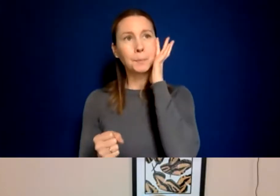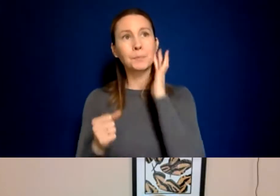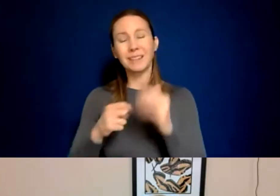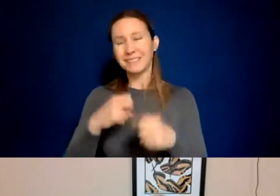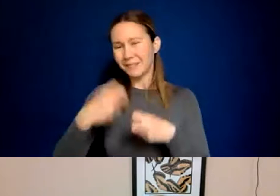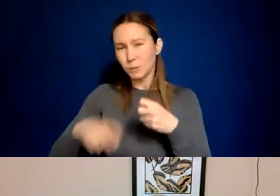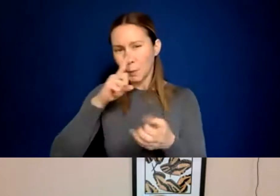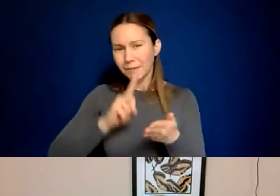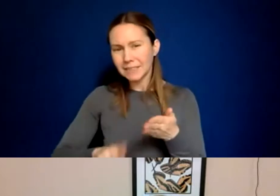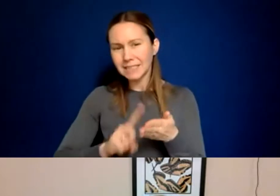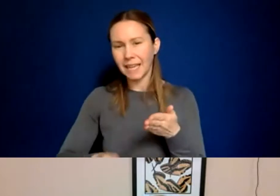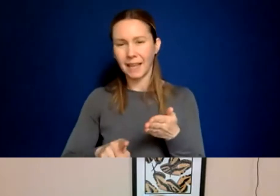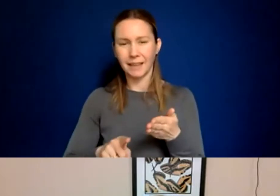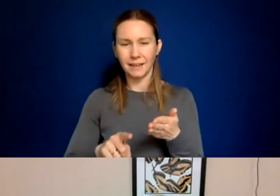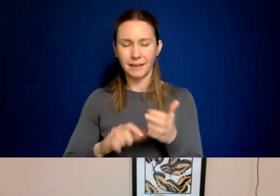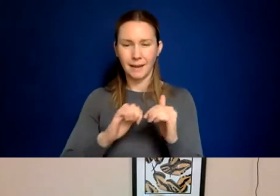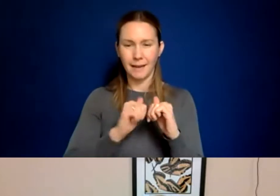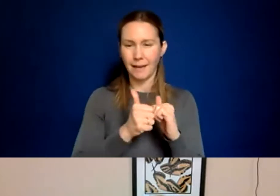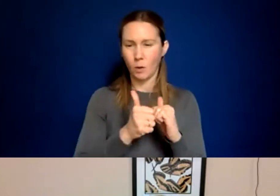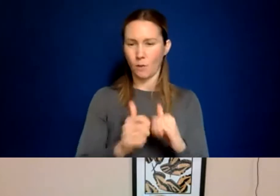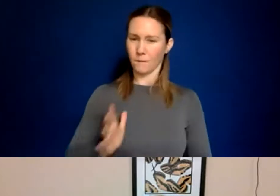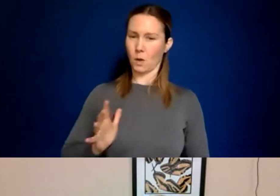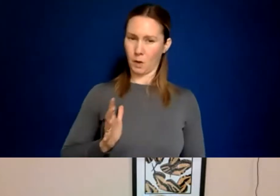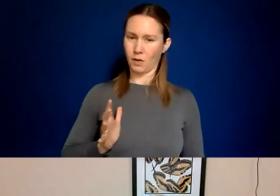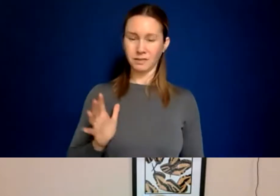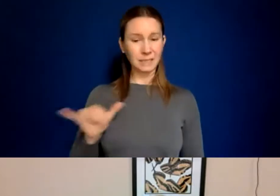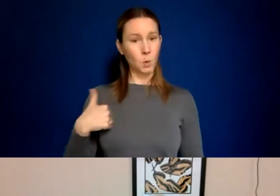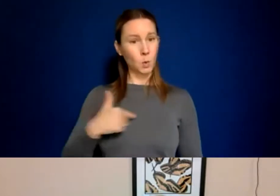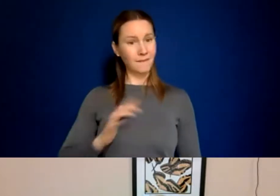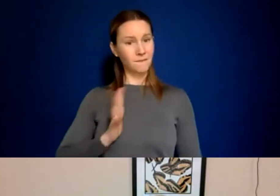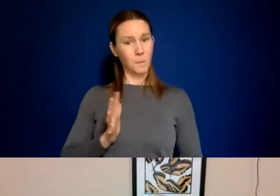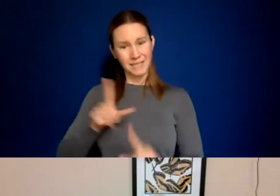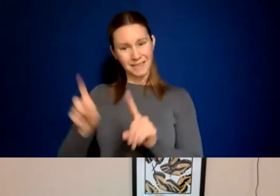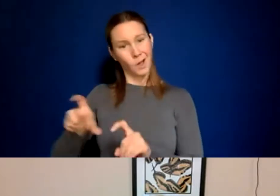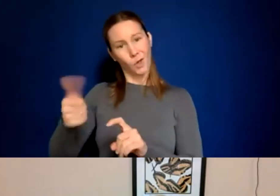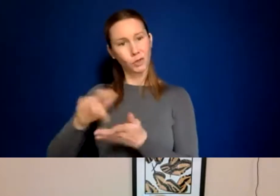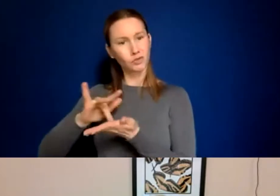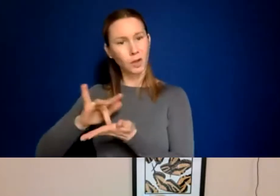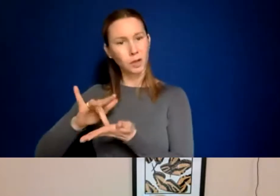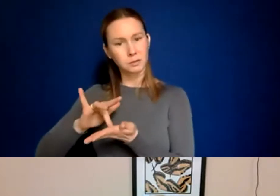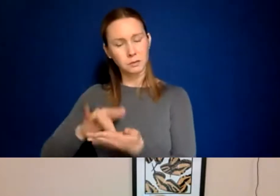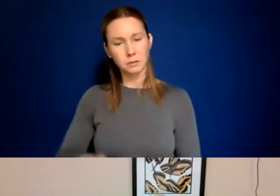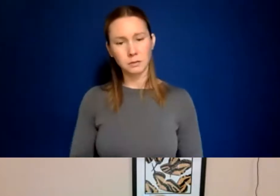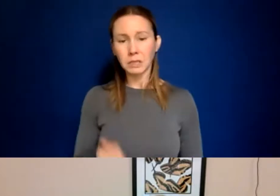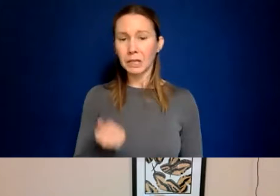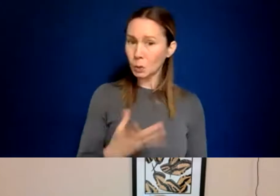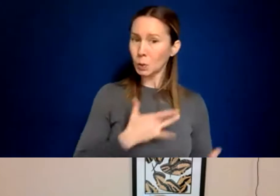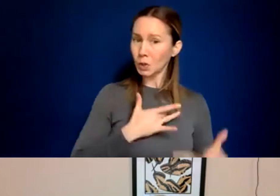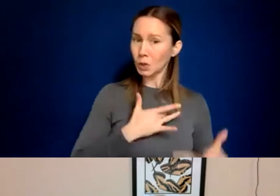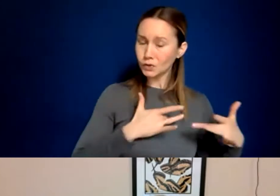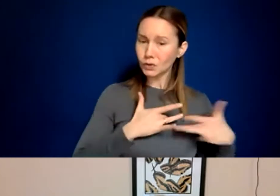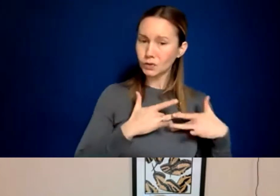investigate this in the formal ways that we do test other drugs. So we have some concerns